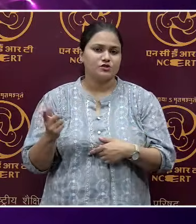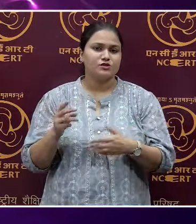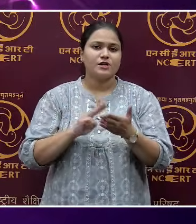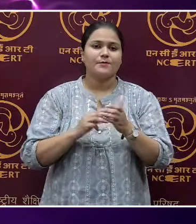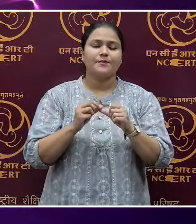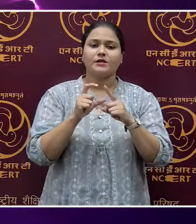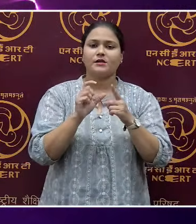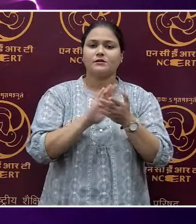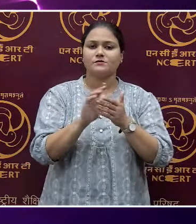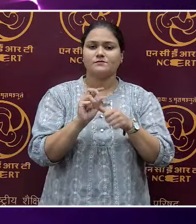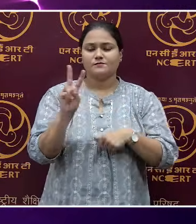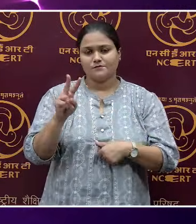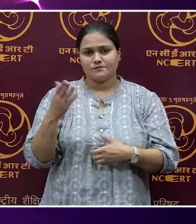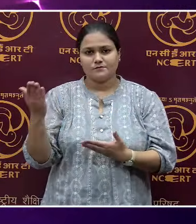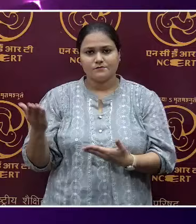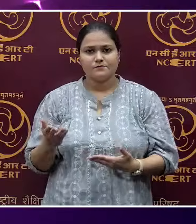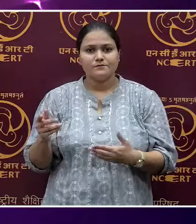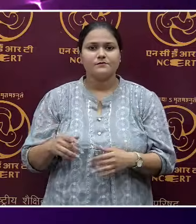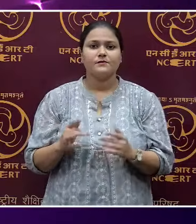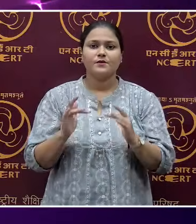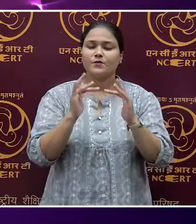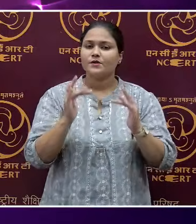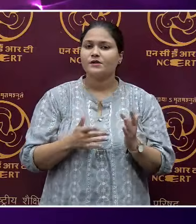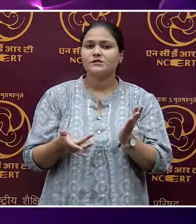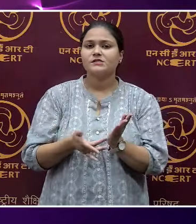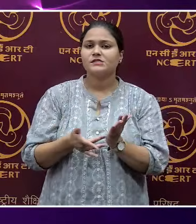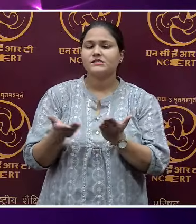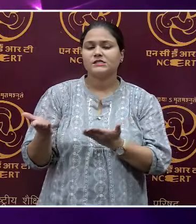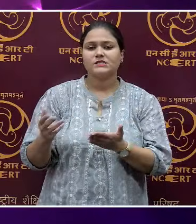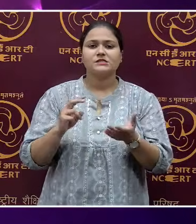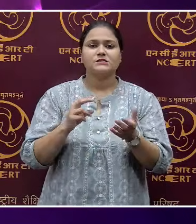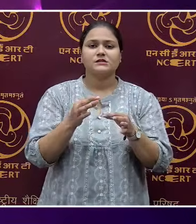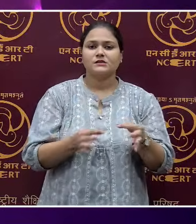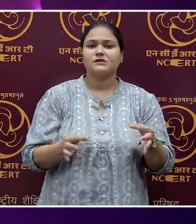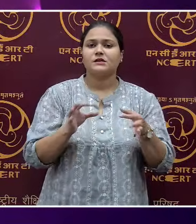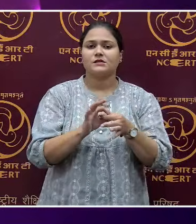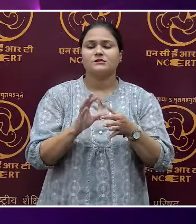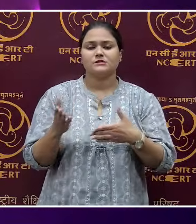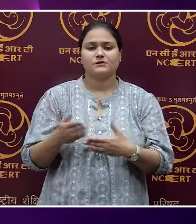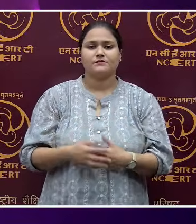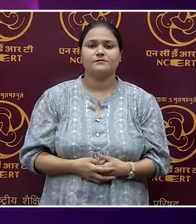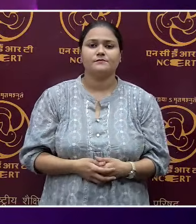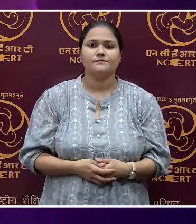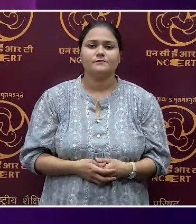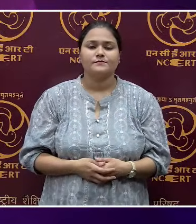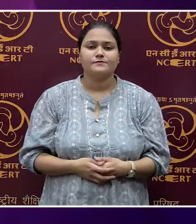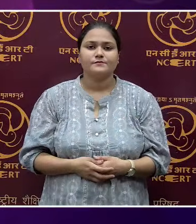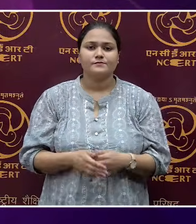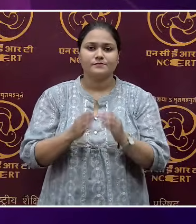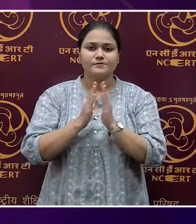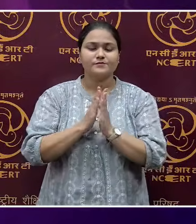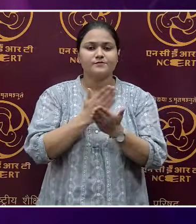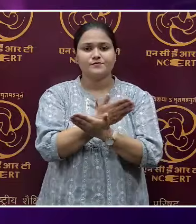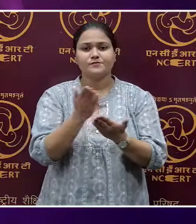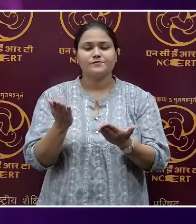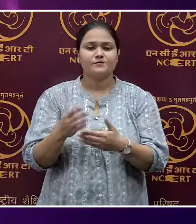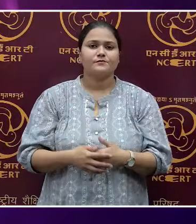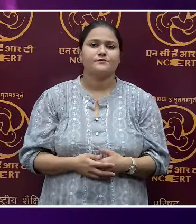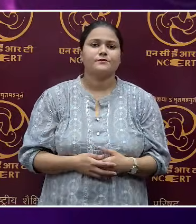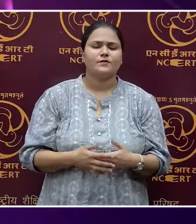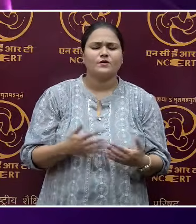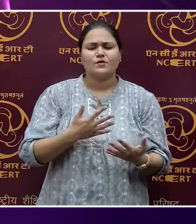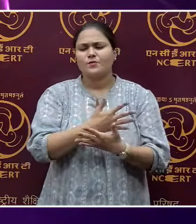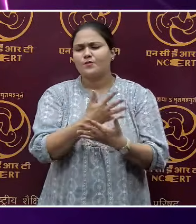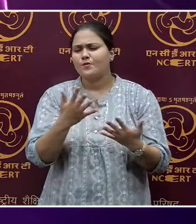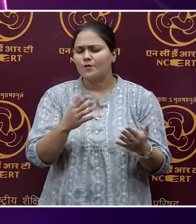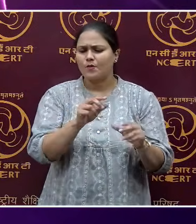Sir, namaskar and very warm welcome to you. Good morning. So we have already briefed our viewers, and many of them already